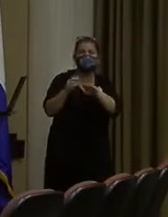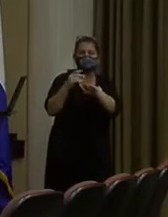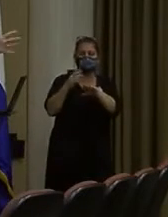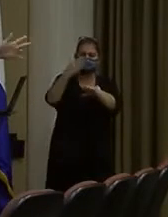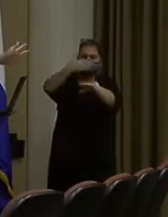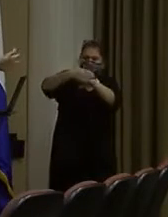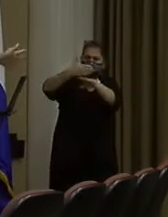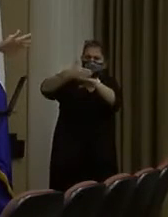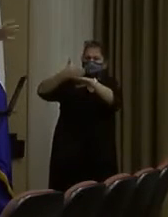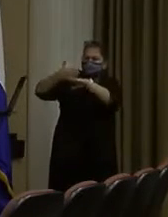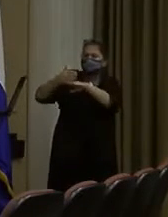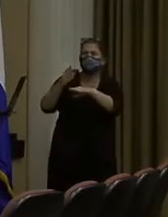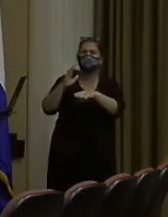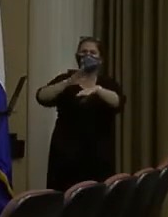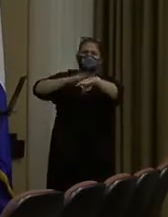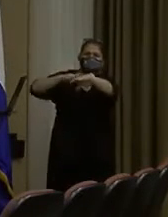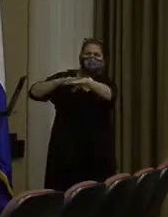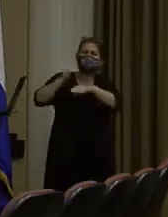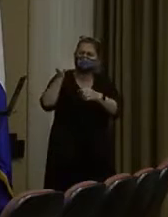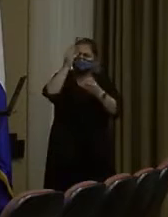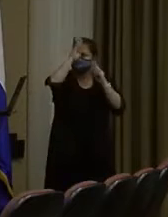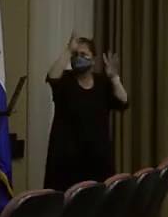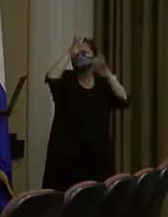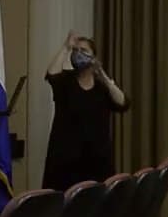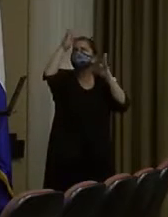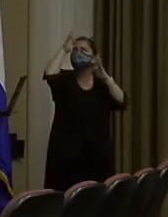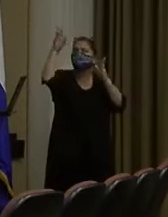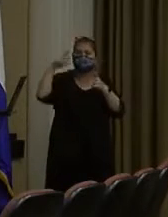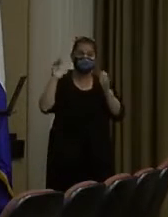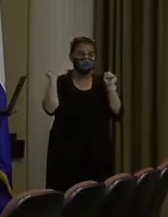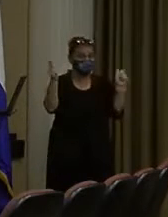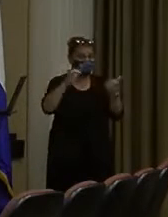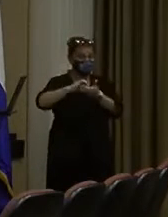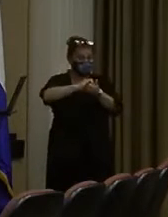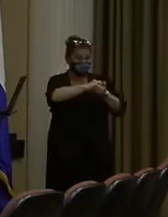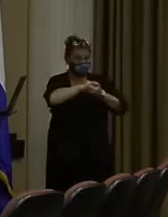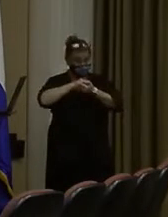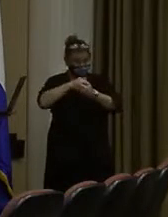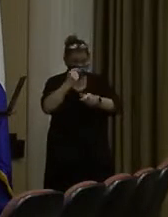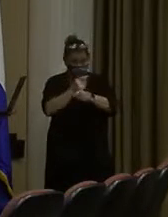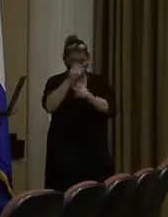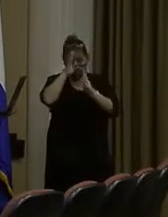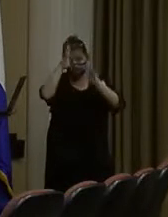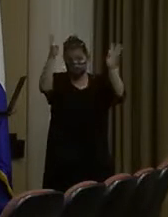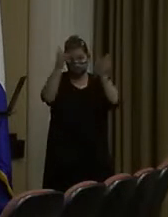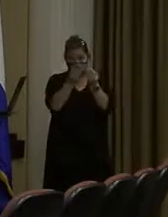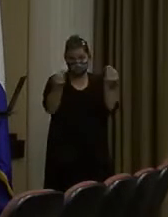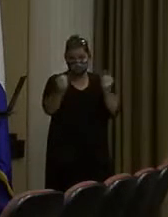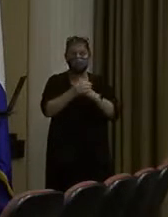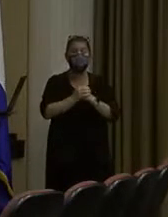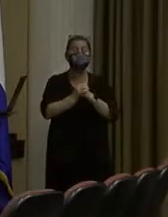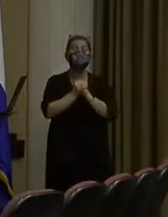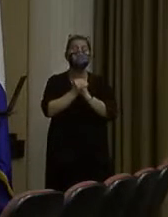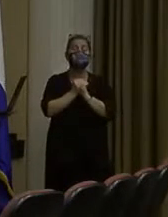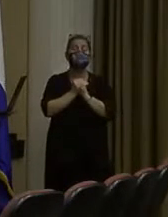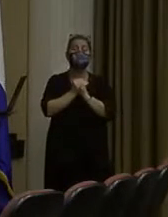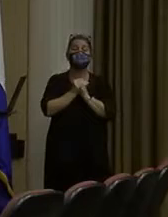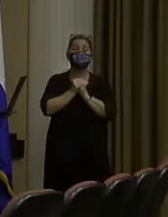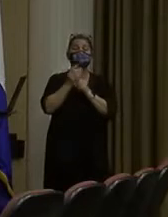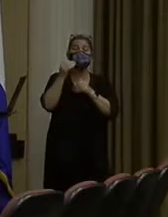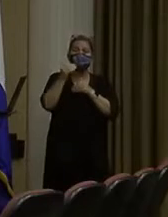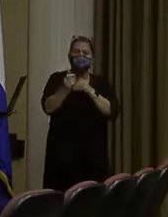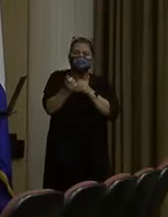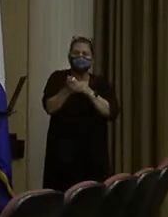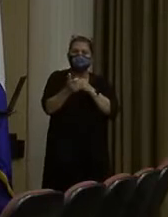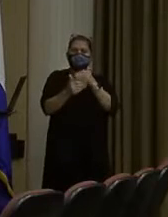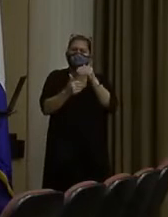ideas, brainstorming with all of us now, right? Because we're all in this together. We're going to come up with the solutions. And little by